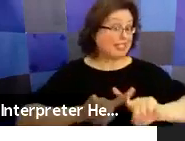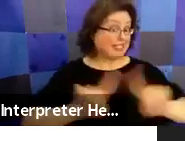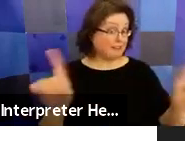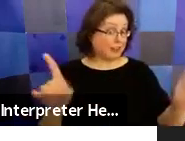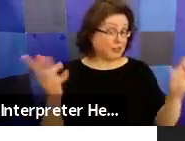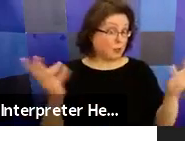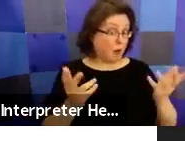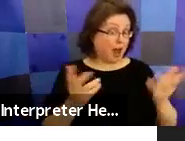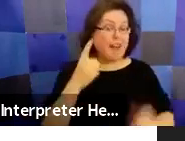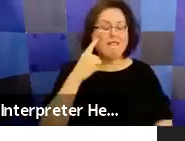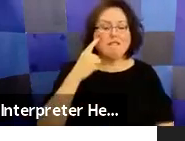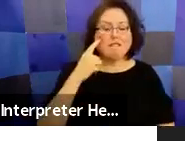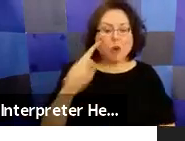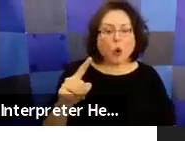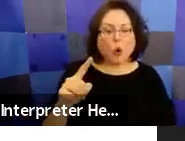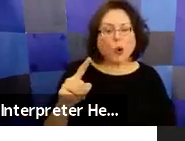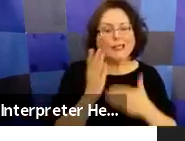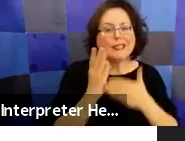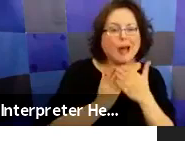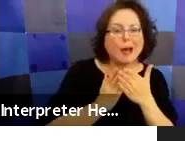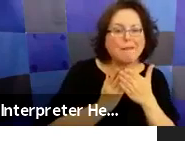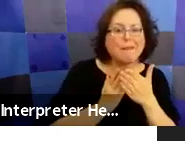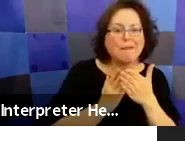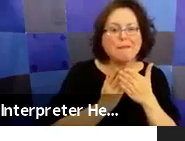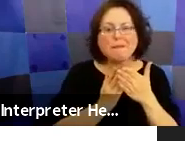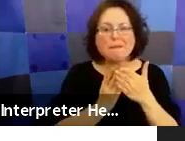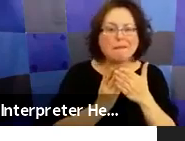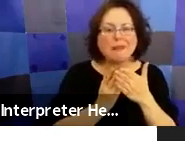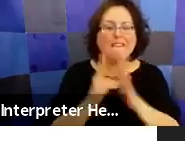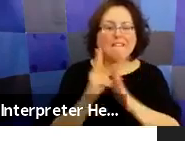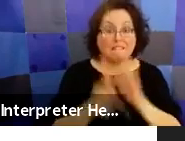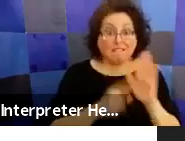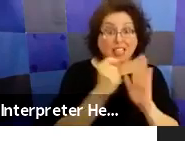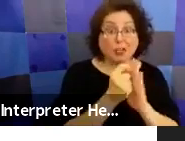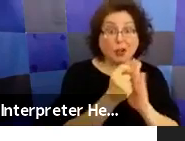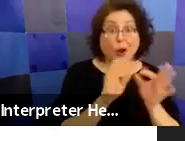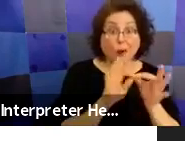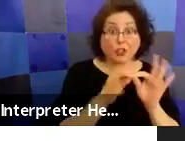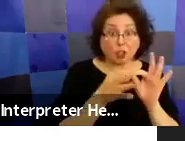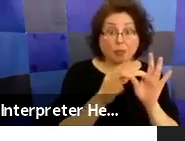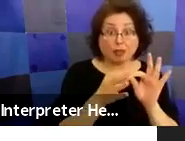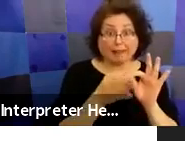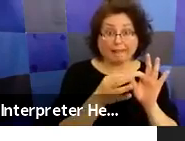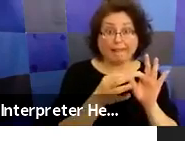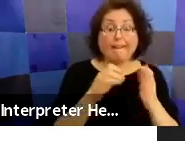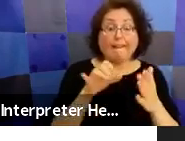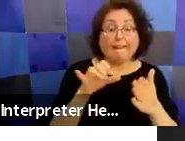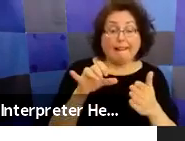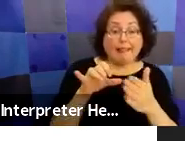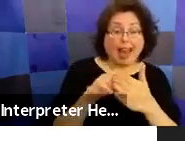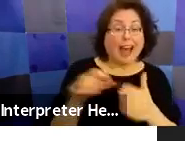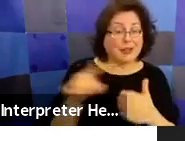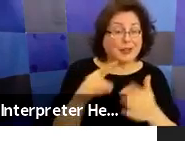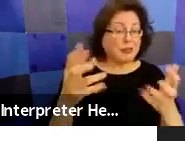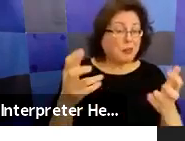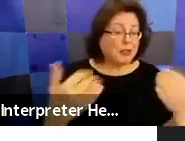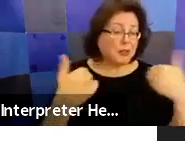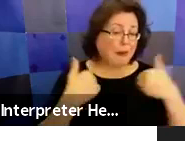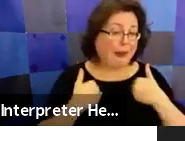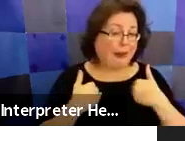that for some video interpretation encounters, you would want to have